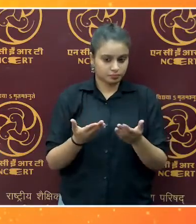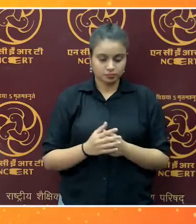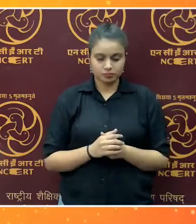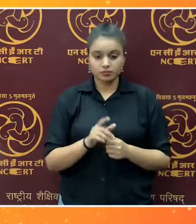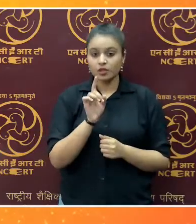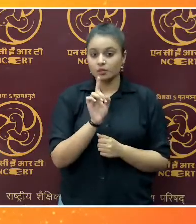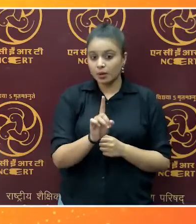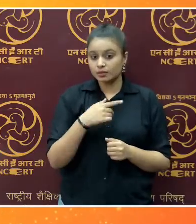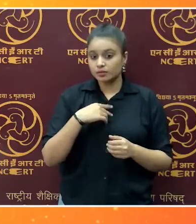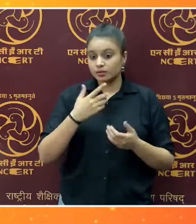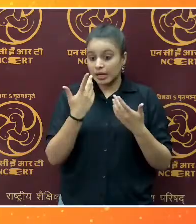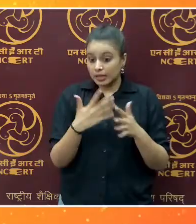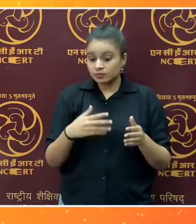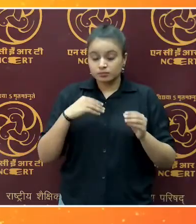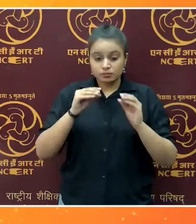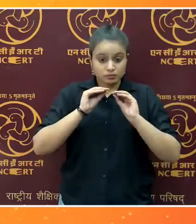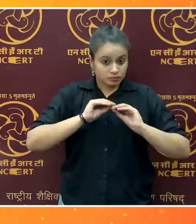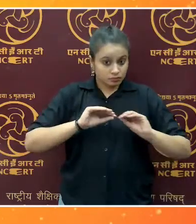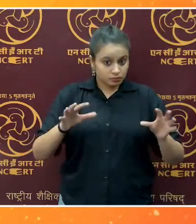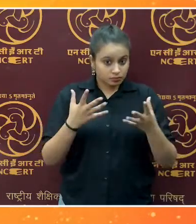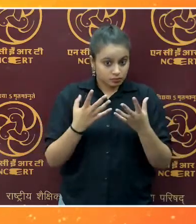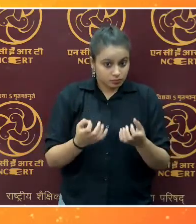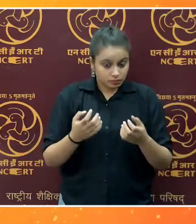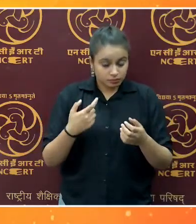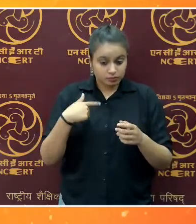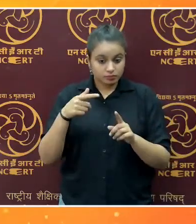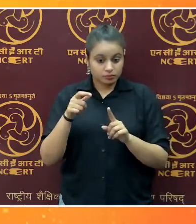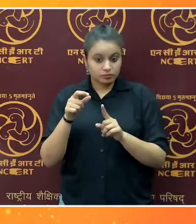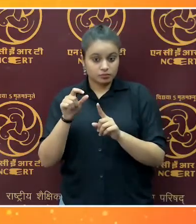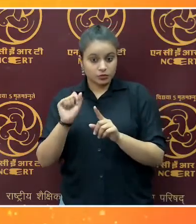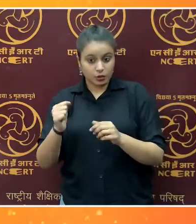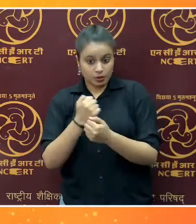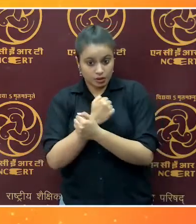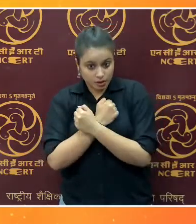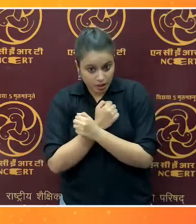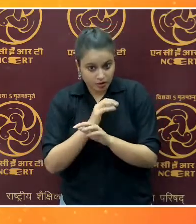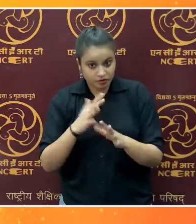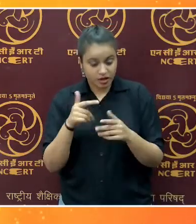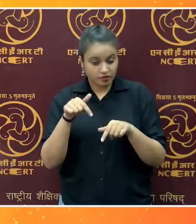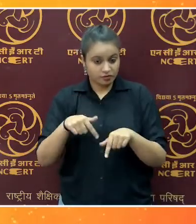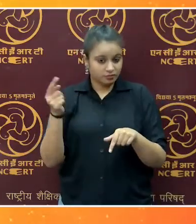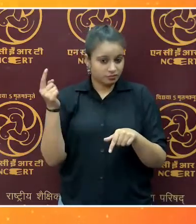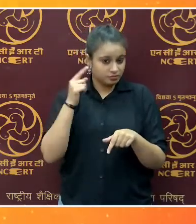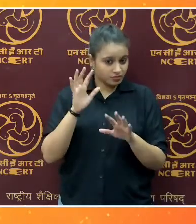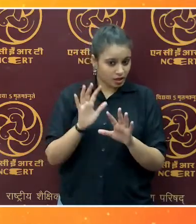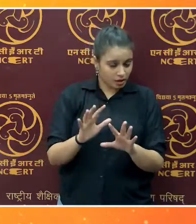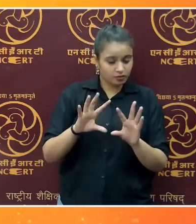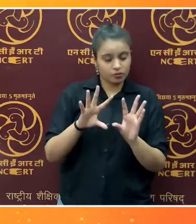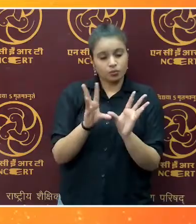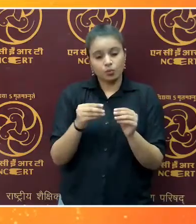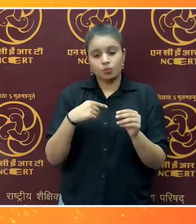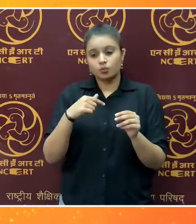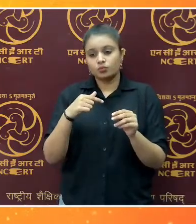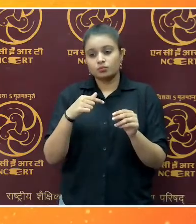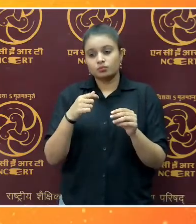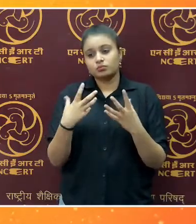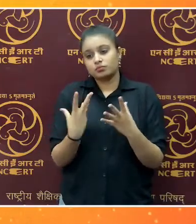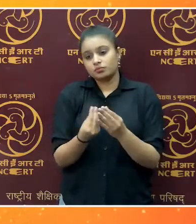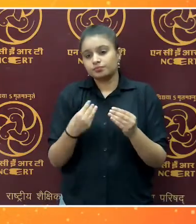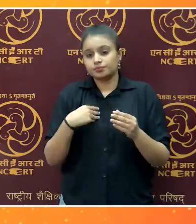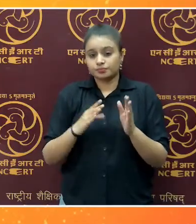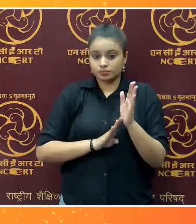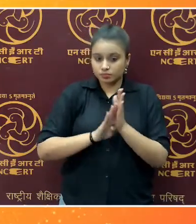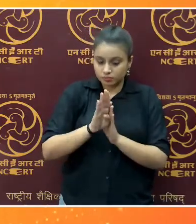But the message that Dr. Dolittle and Hugh Lofting is giving over here is that we have to